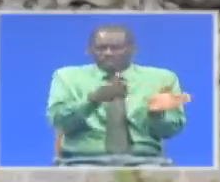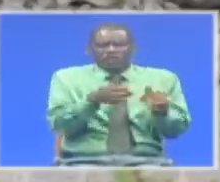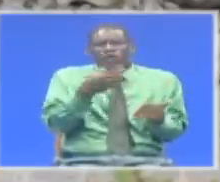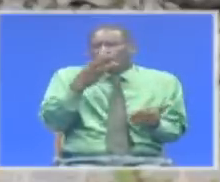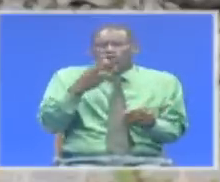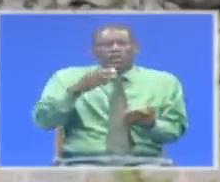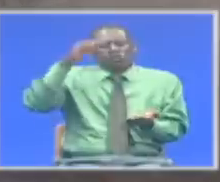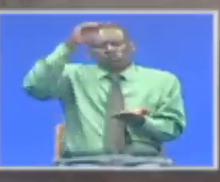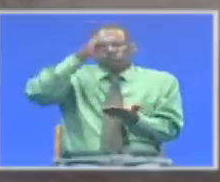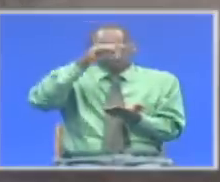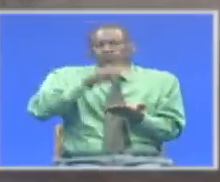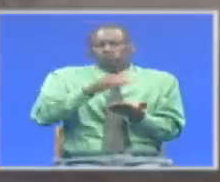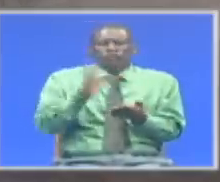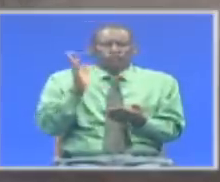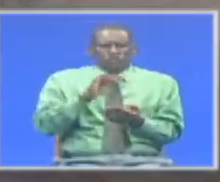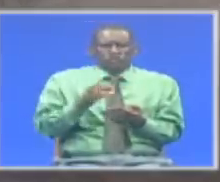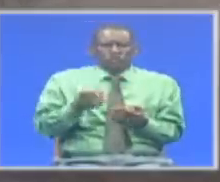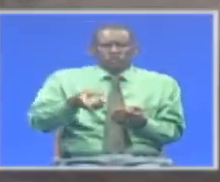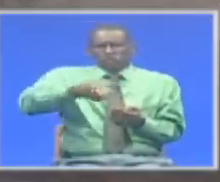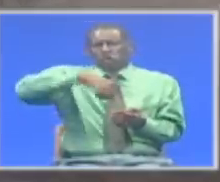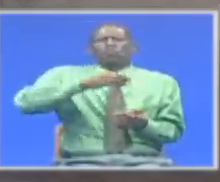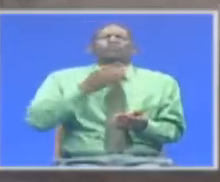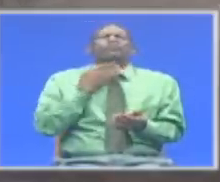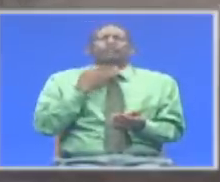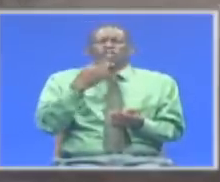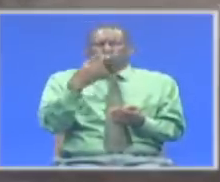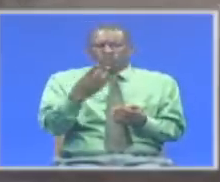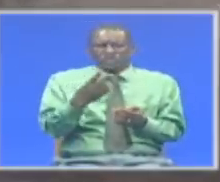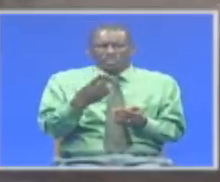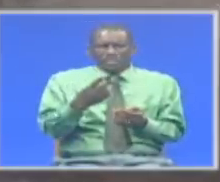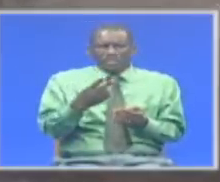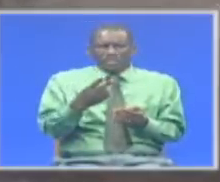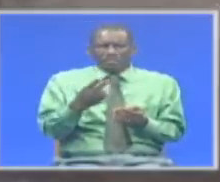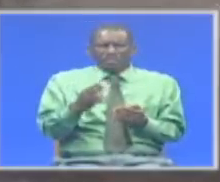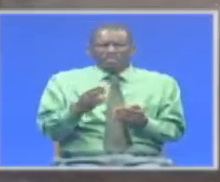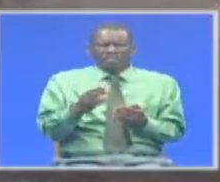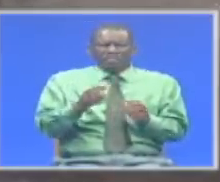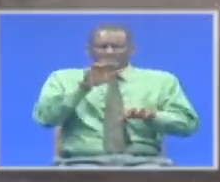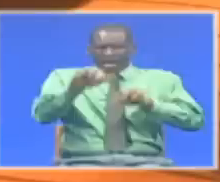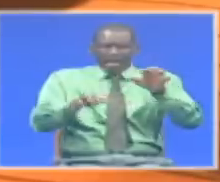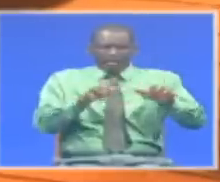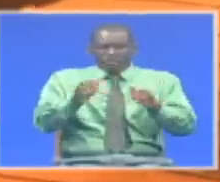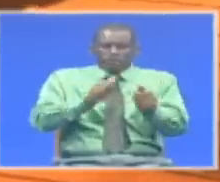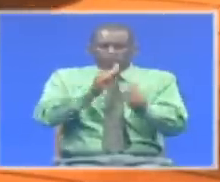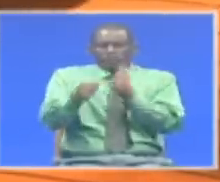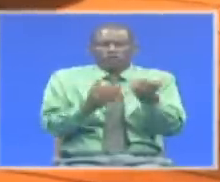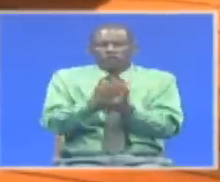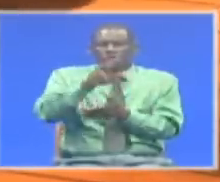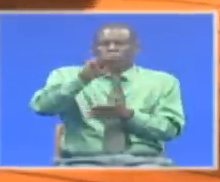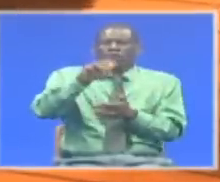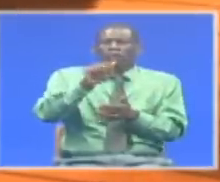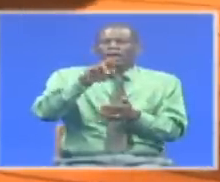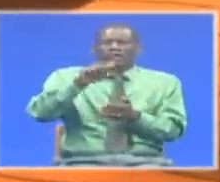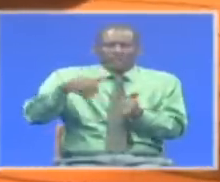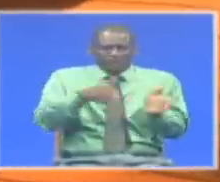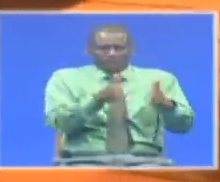is gone off. We wanted to see the migration around the Mara River, but we can